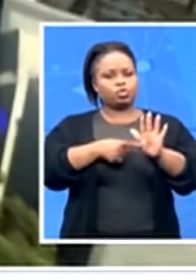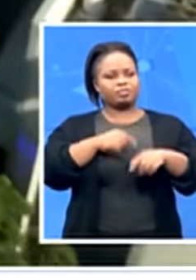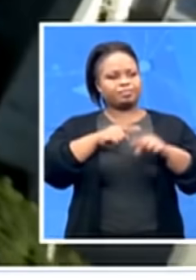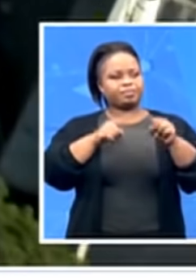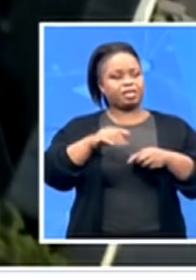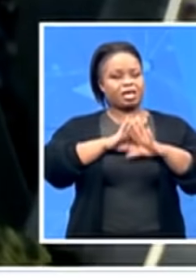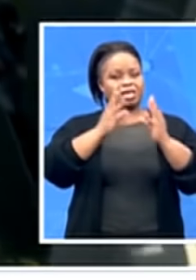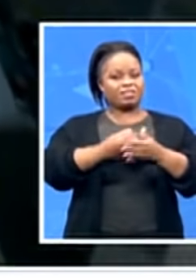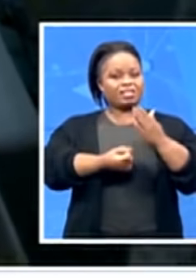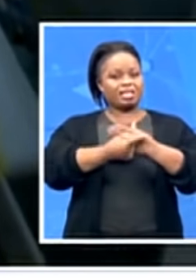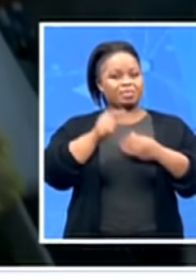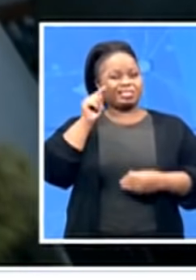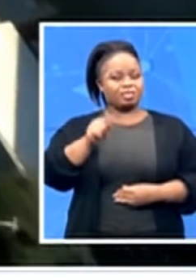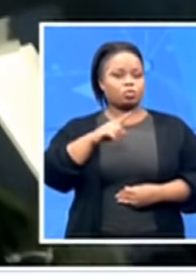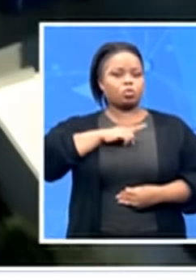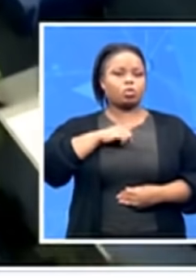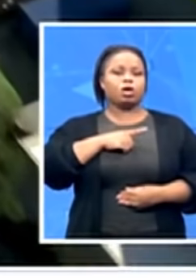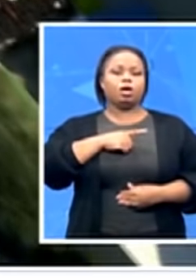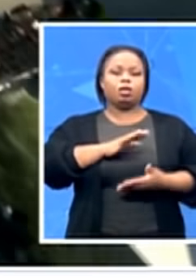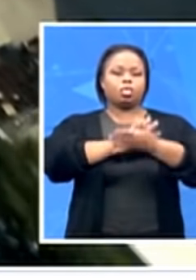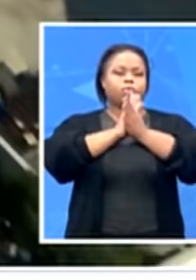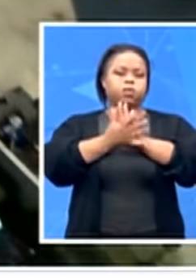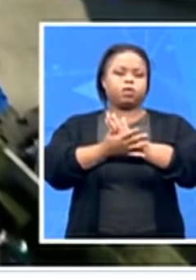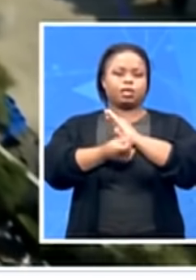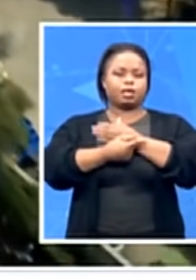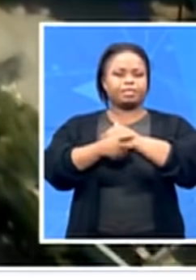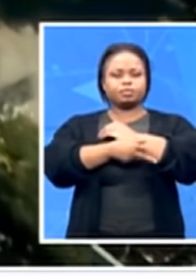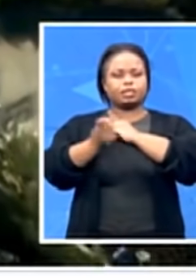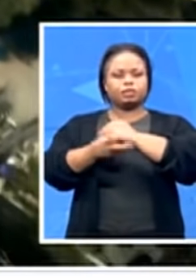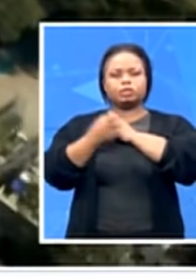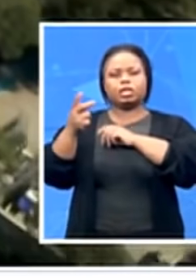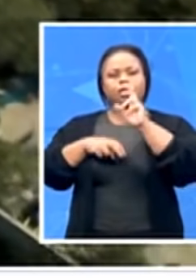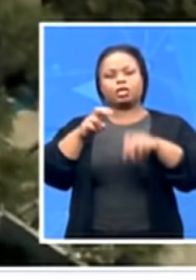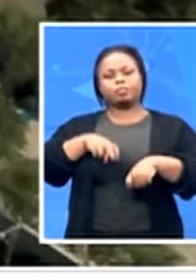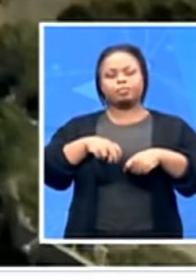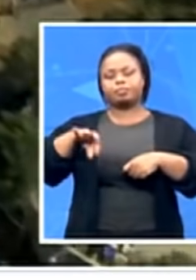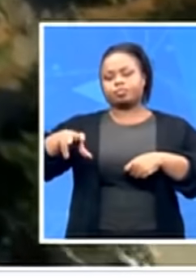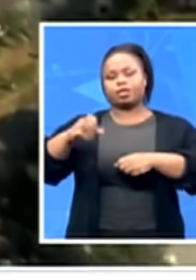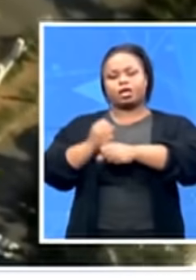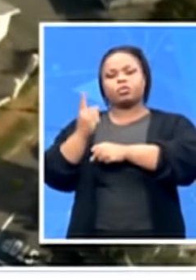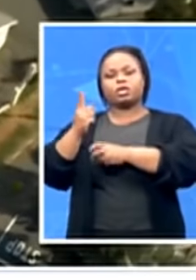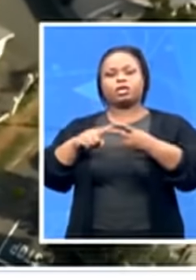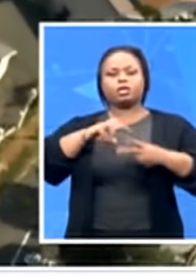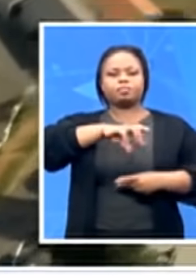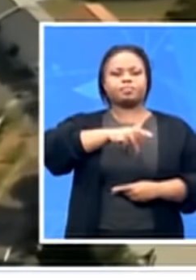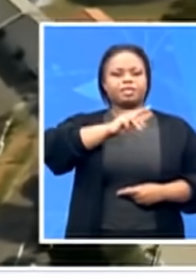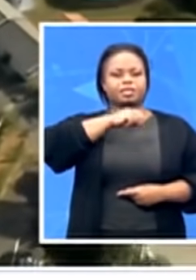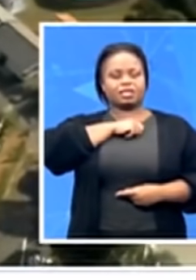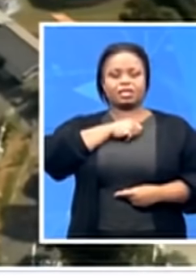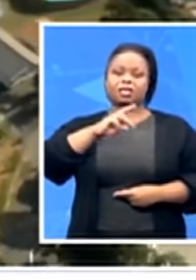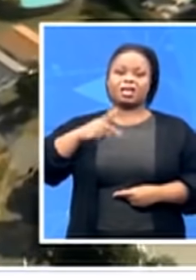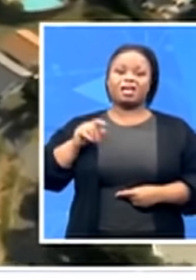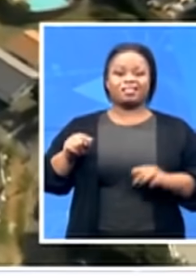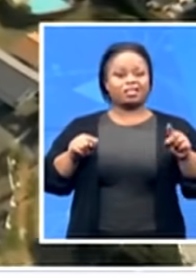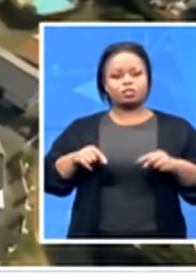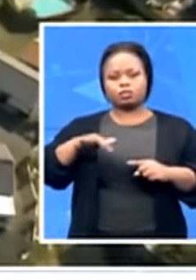the incessant and the constant looting in Gauteng and KwaZulu-Natal, and some parts of those provinces are in utter ruin. So from